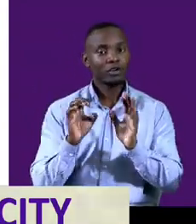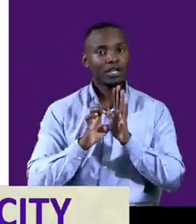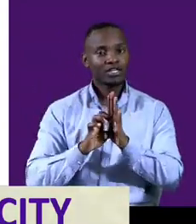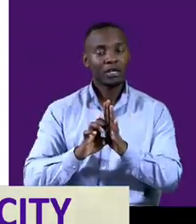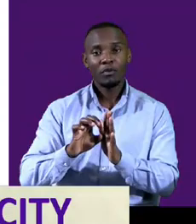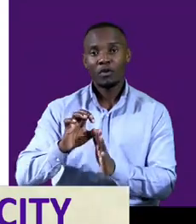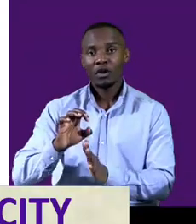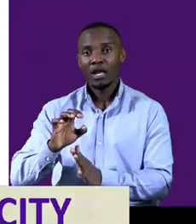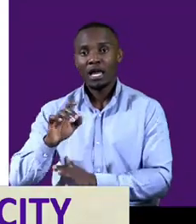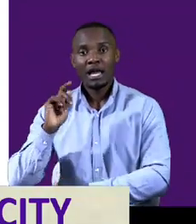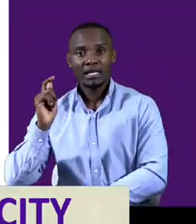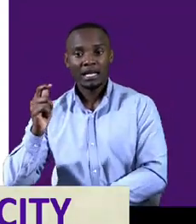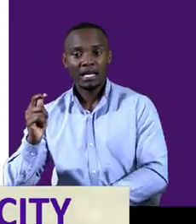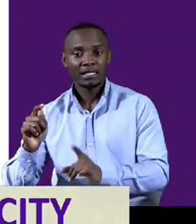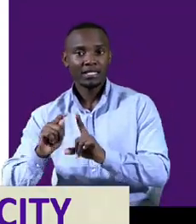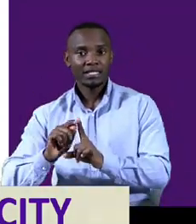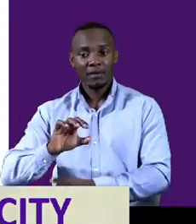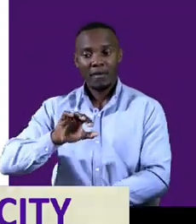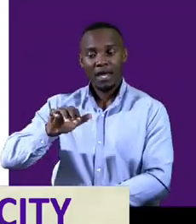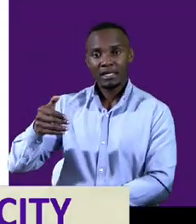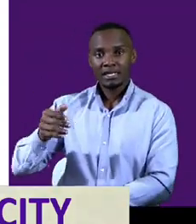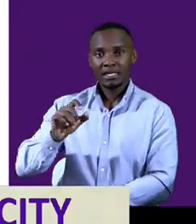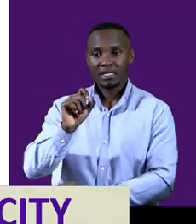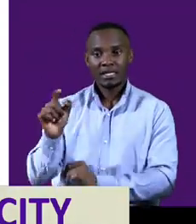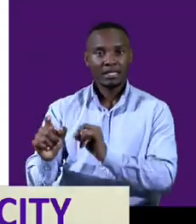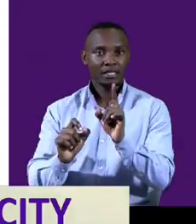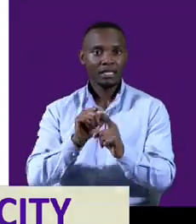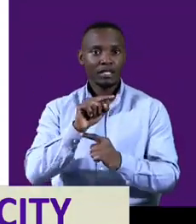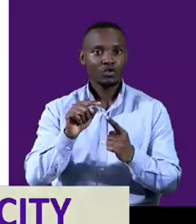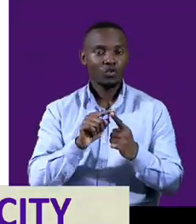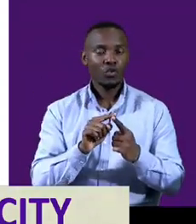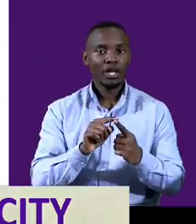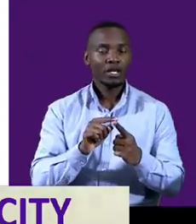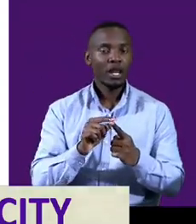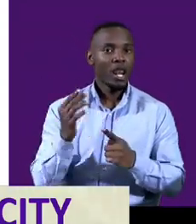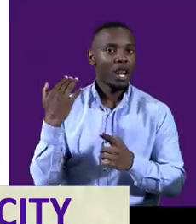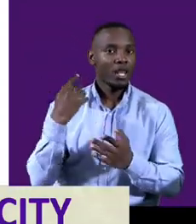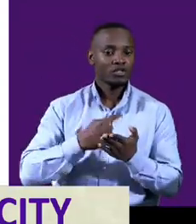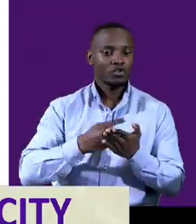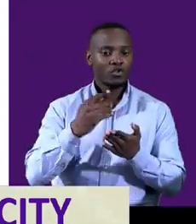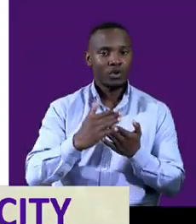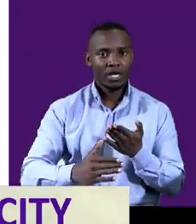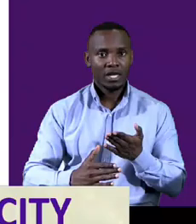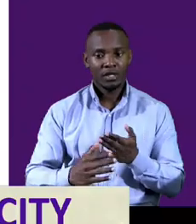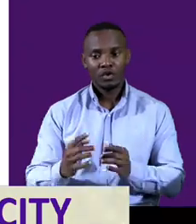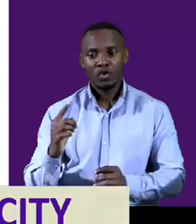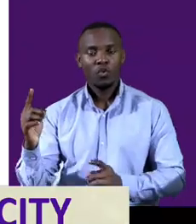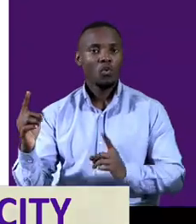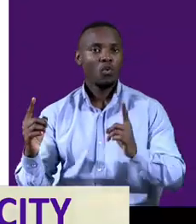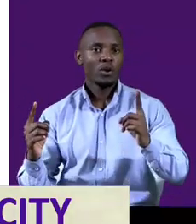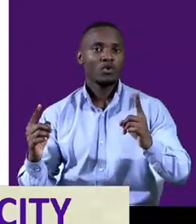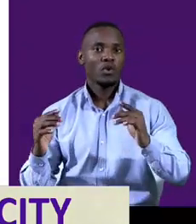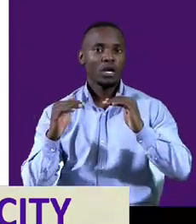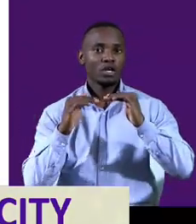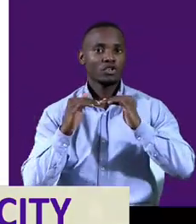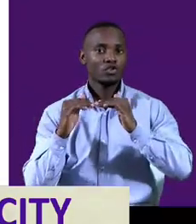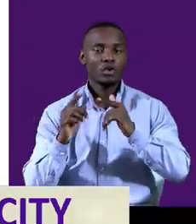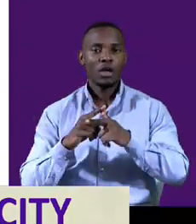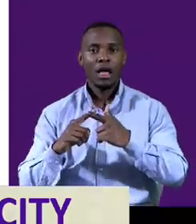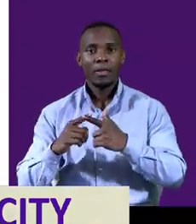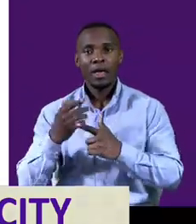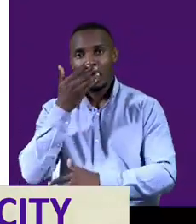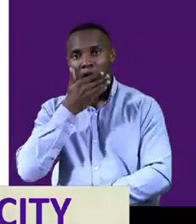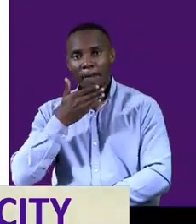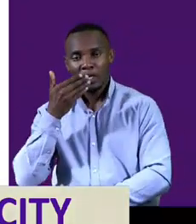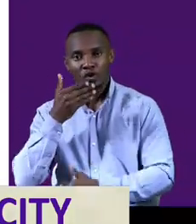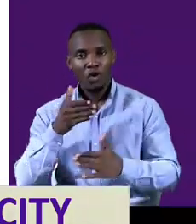and City Stars on 21st, that was this weekend, it was a 1-1 draw. Then Bidco versus Gor